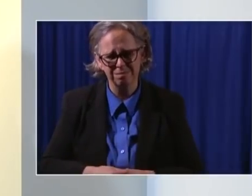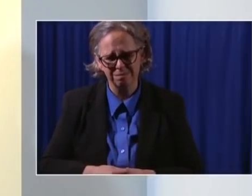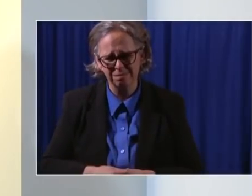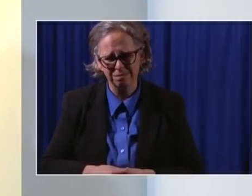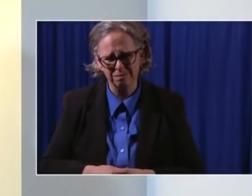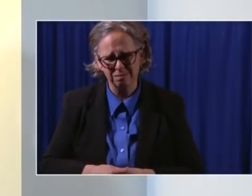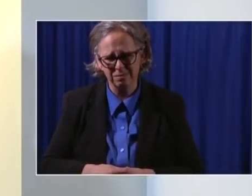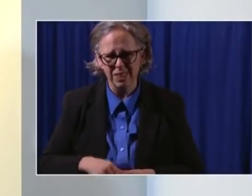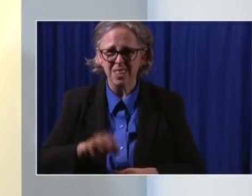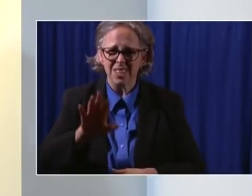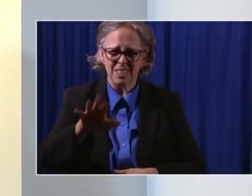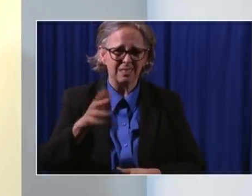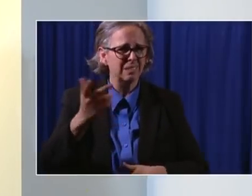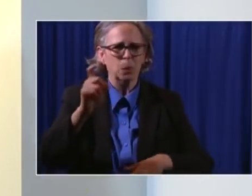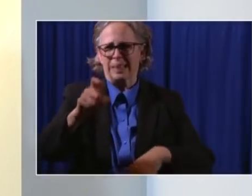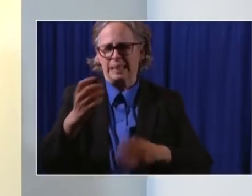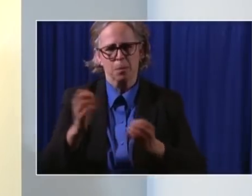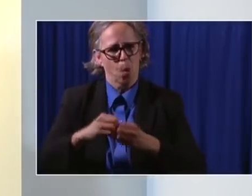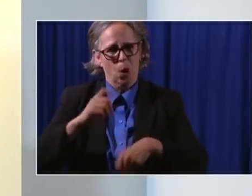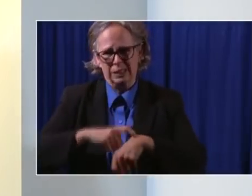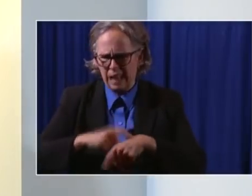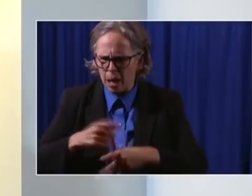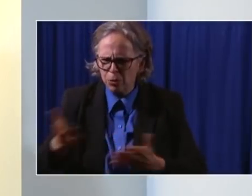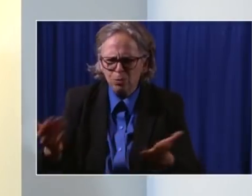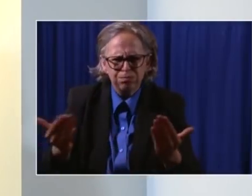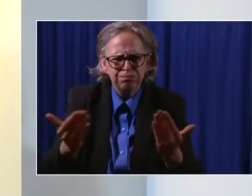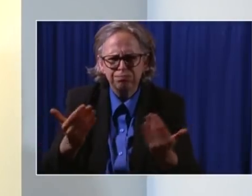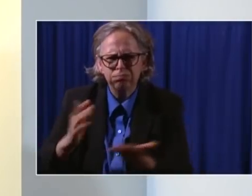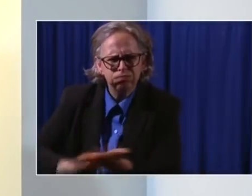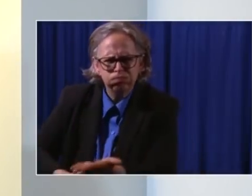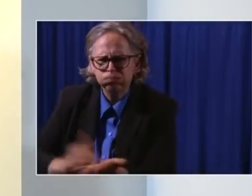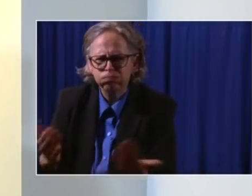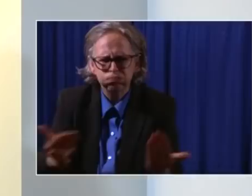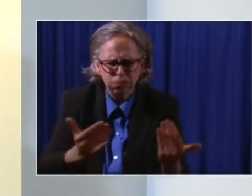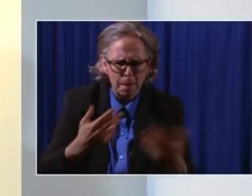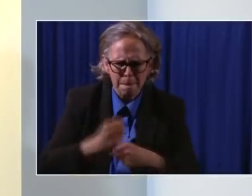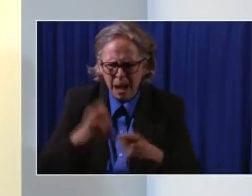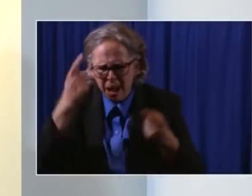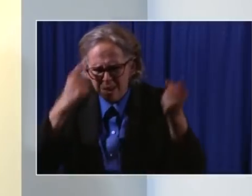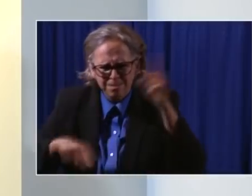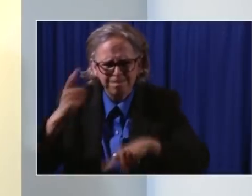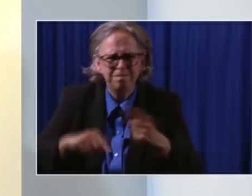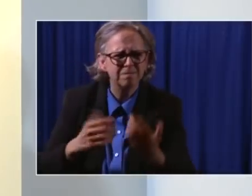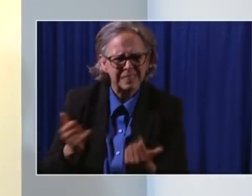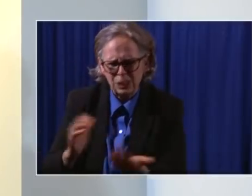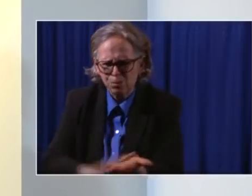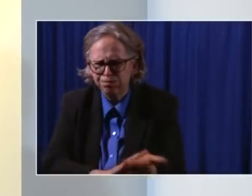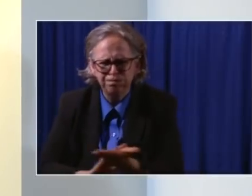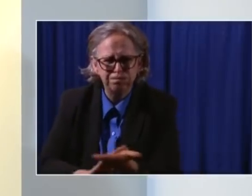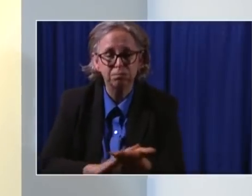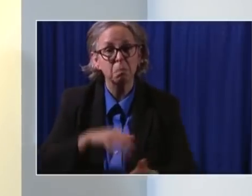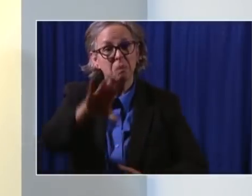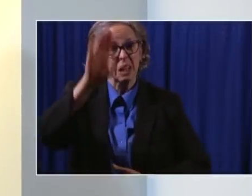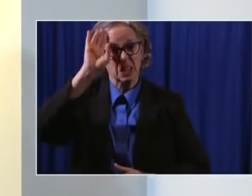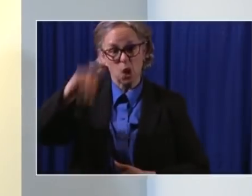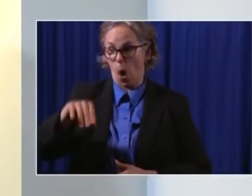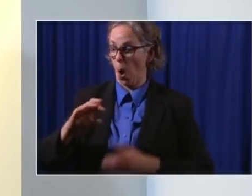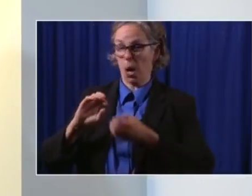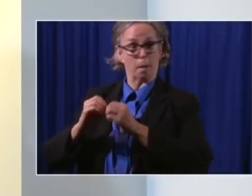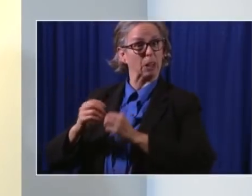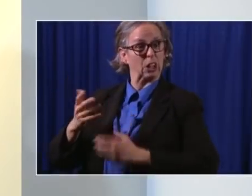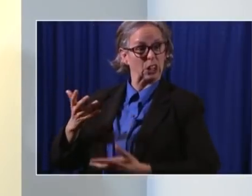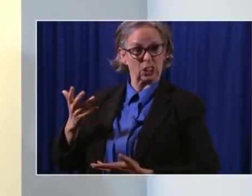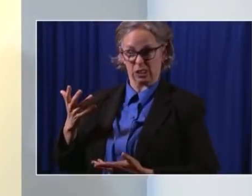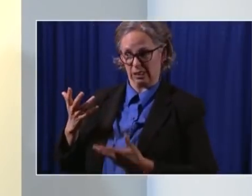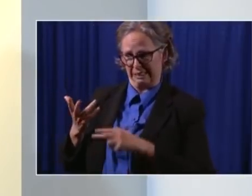takes time to pull it all together in a changing environment as it relates to coronavirus. So know that it's been a very inclusive